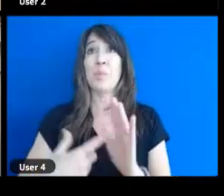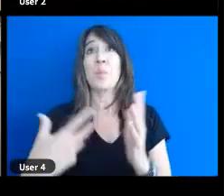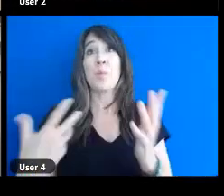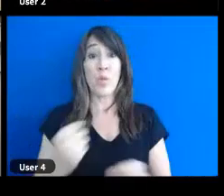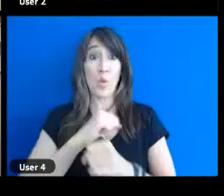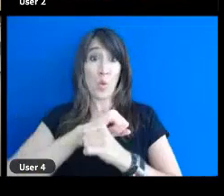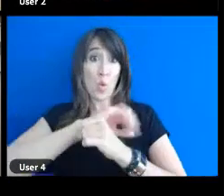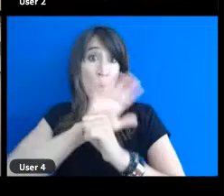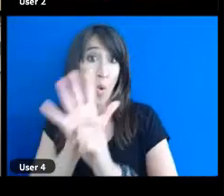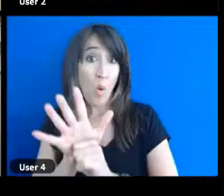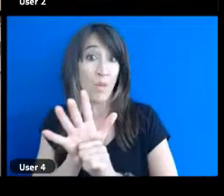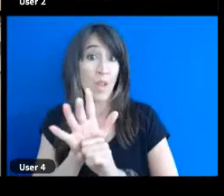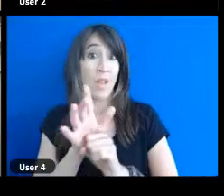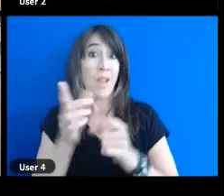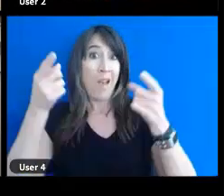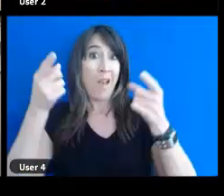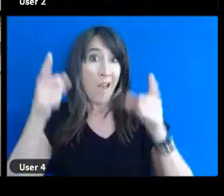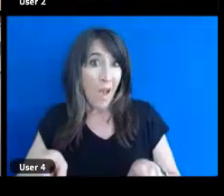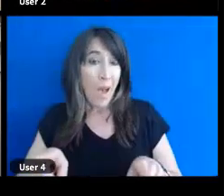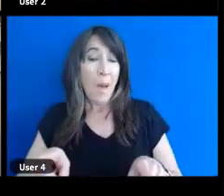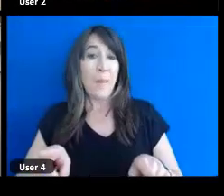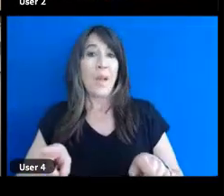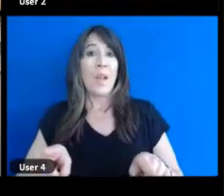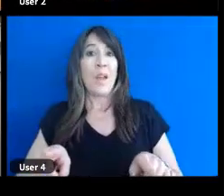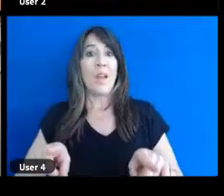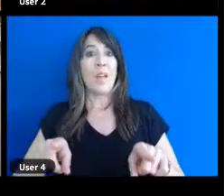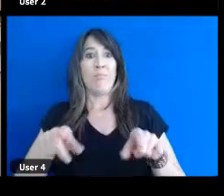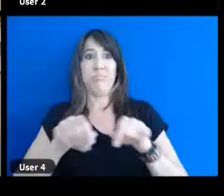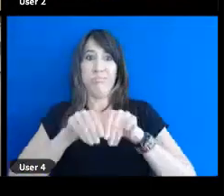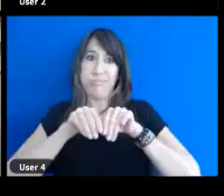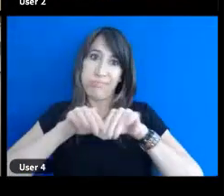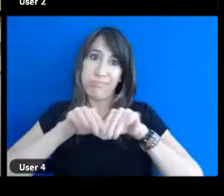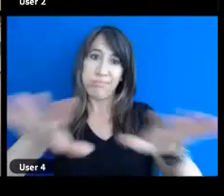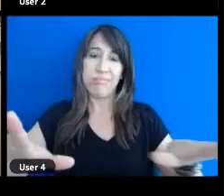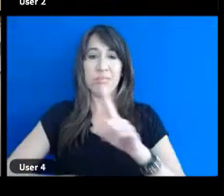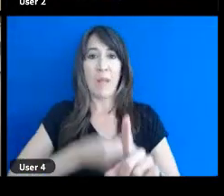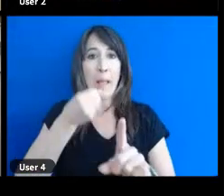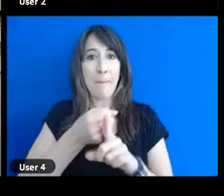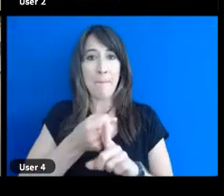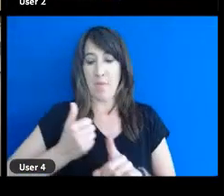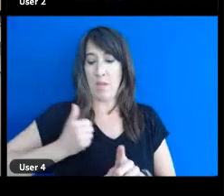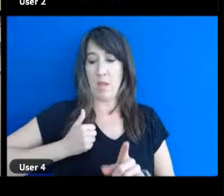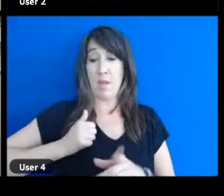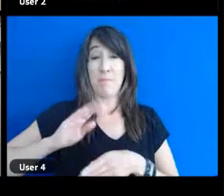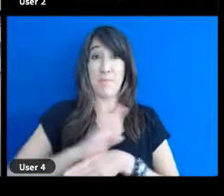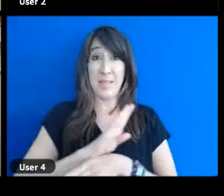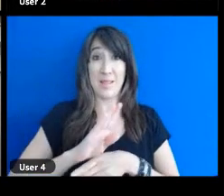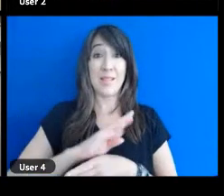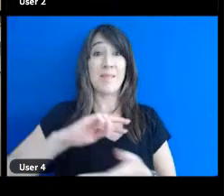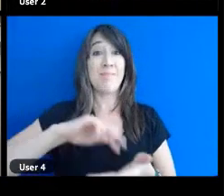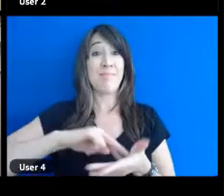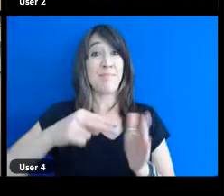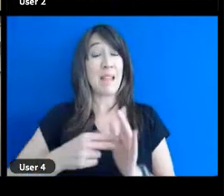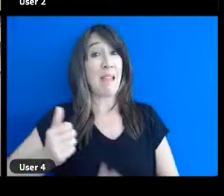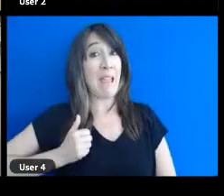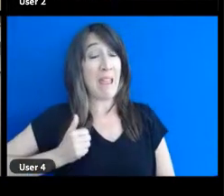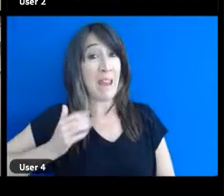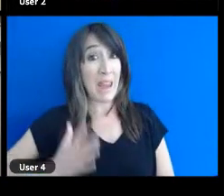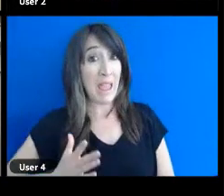start of COVID, or as the global pandemic started to take hold and impact Canadian